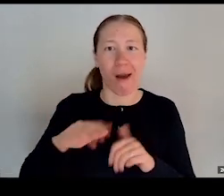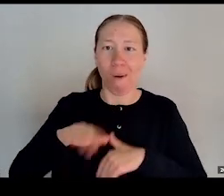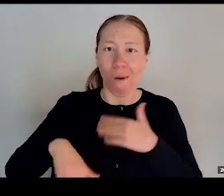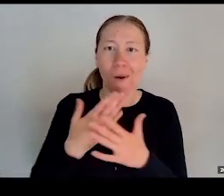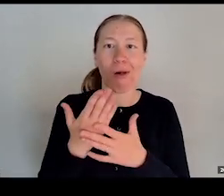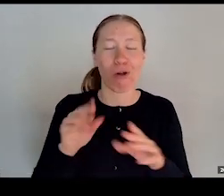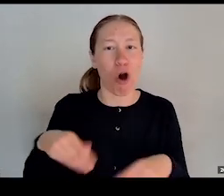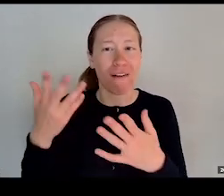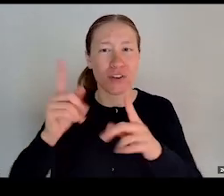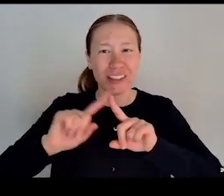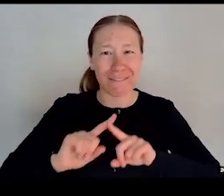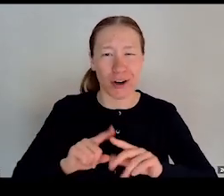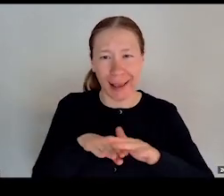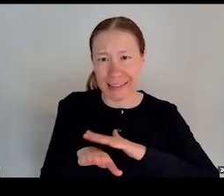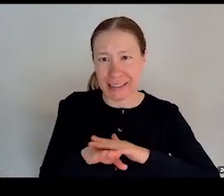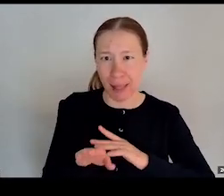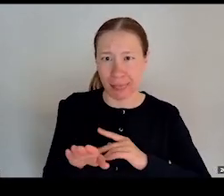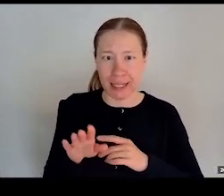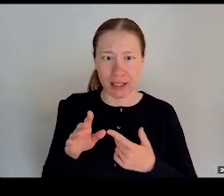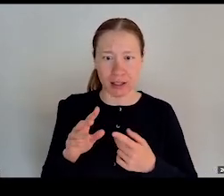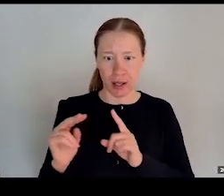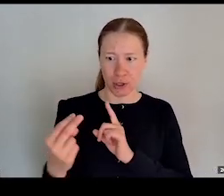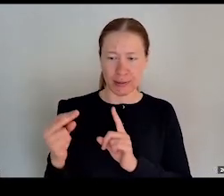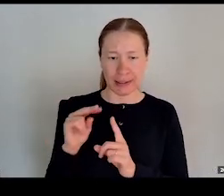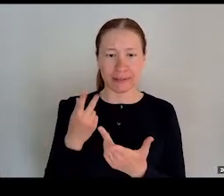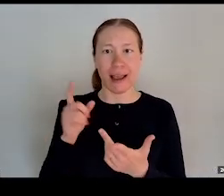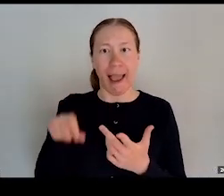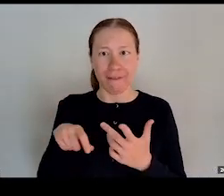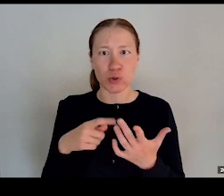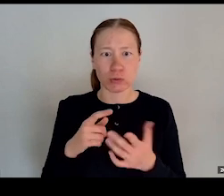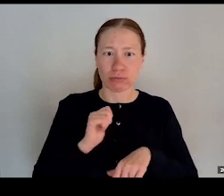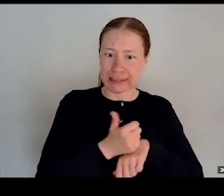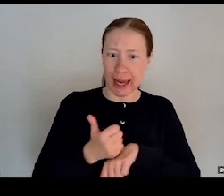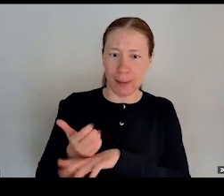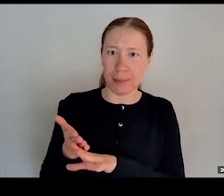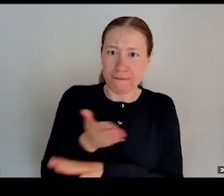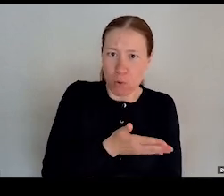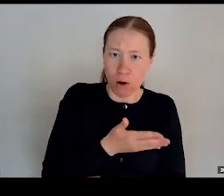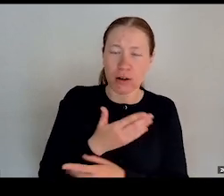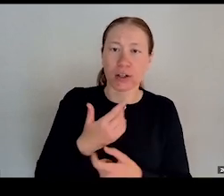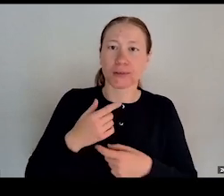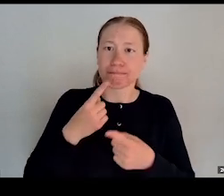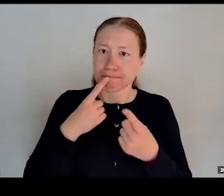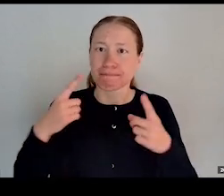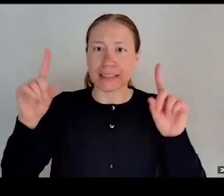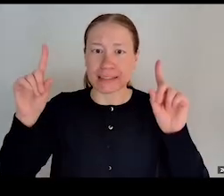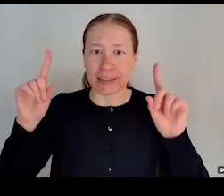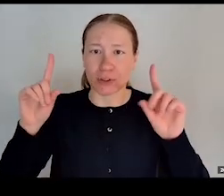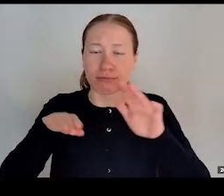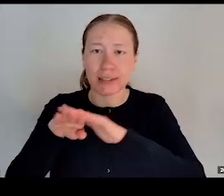features. For all of these, you have to take the right actions to plan for them and make sure that you're fulfilling and carrying out an accessible